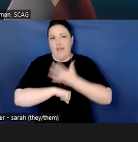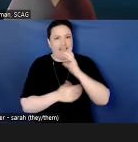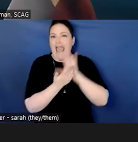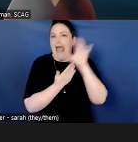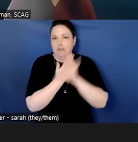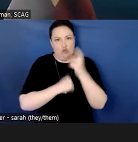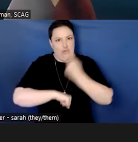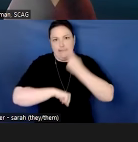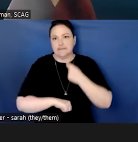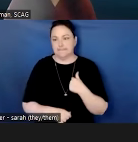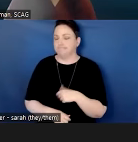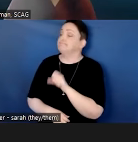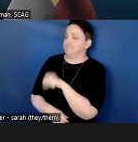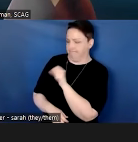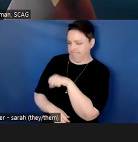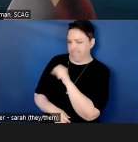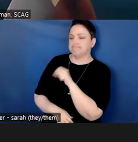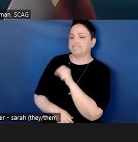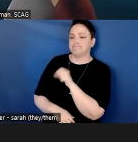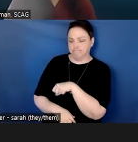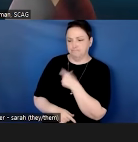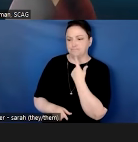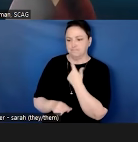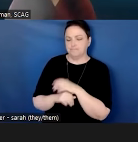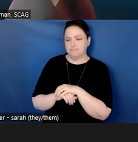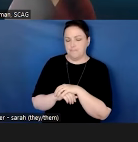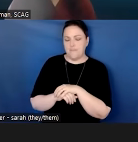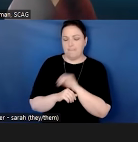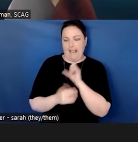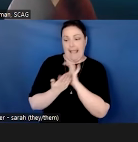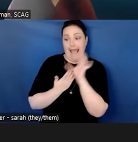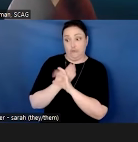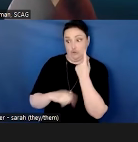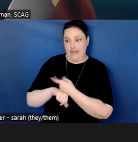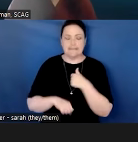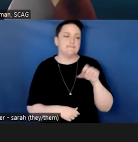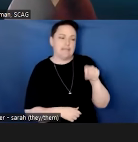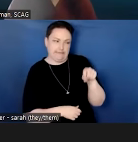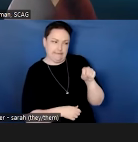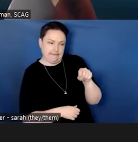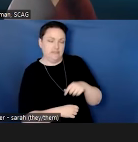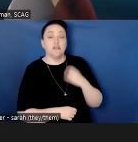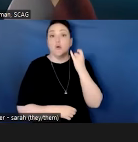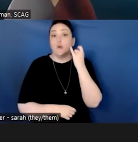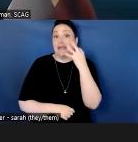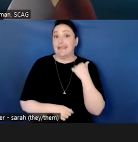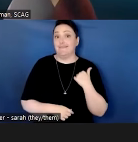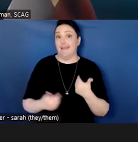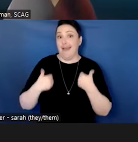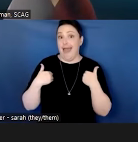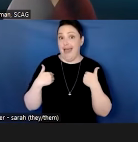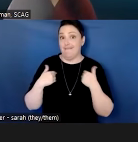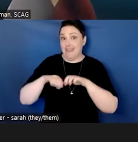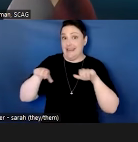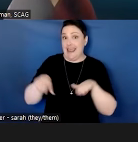calendar days? Yes, but we will have to check on that and to confirm. So if you have an action that's taken by the